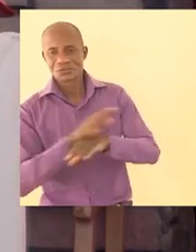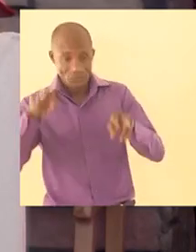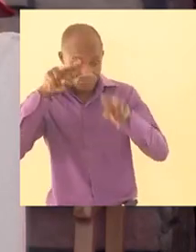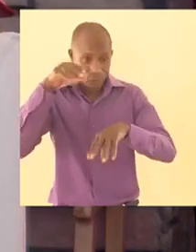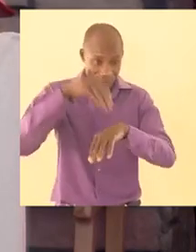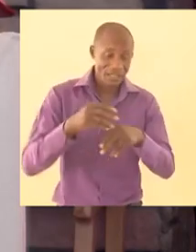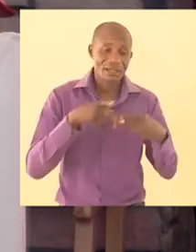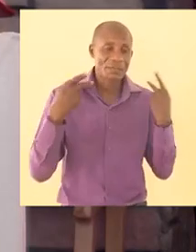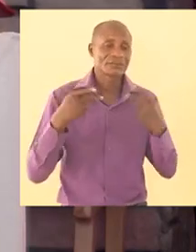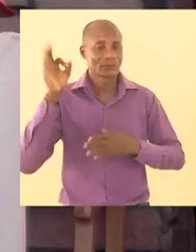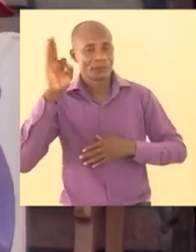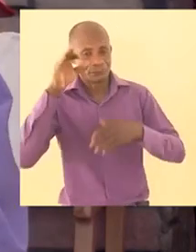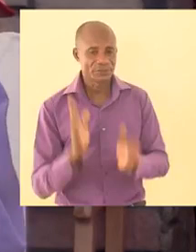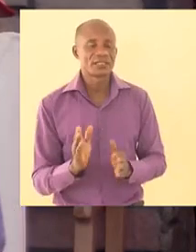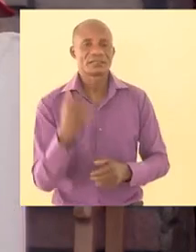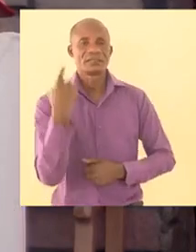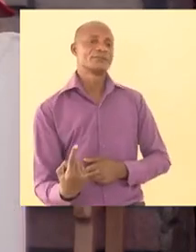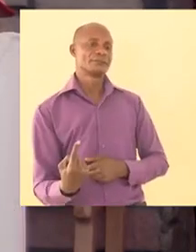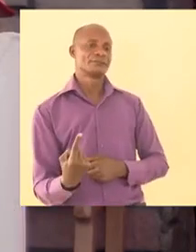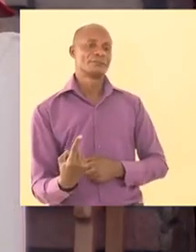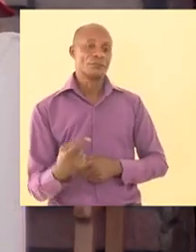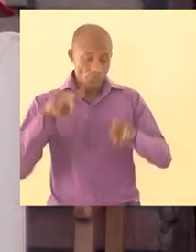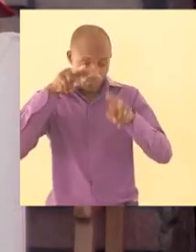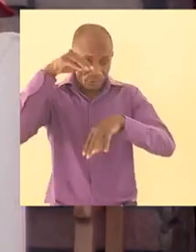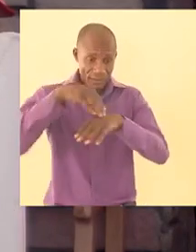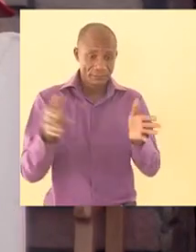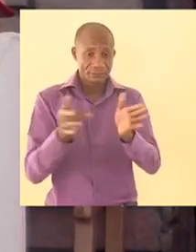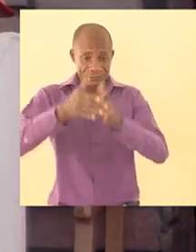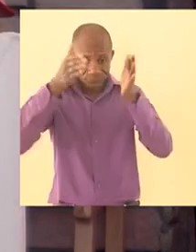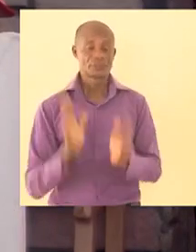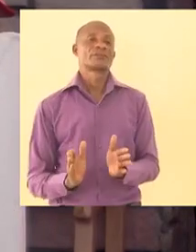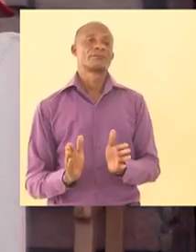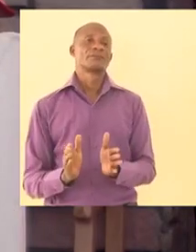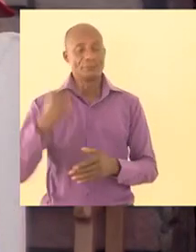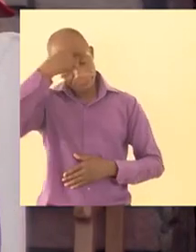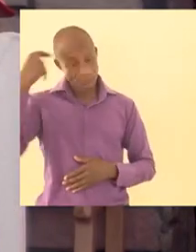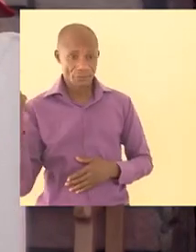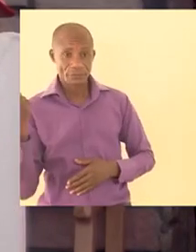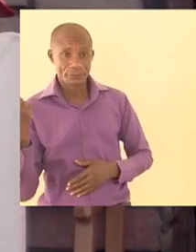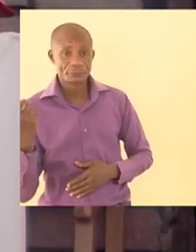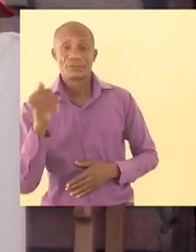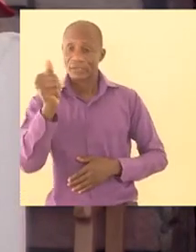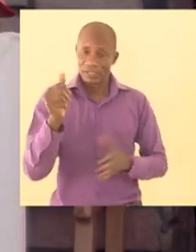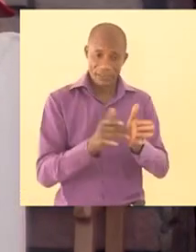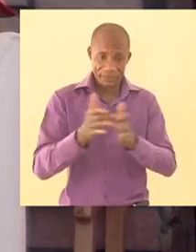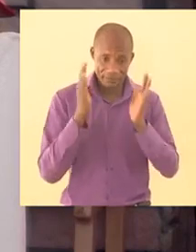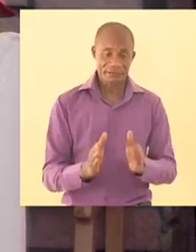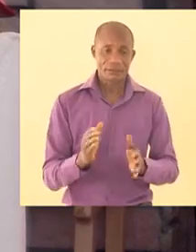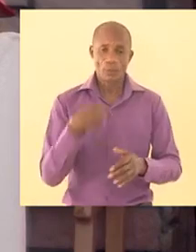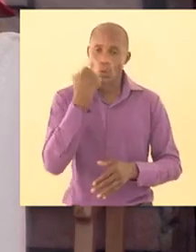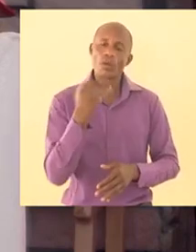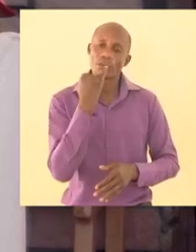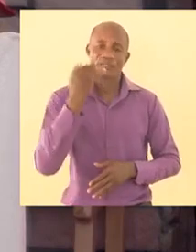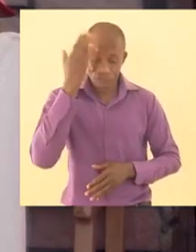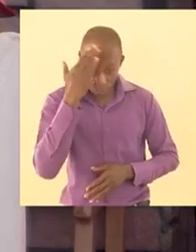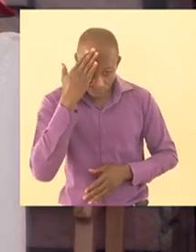preachers and priests and bishops. Also look at Christians. Because a Christian who is known